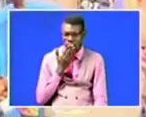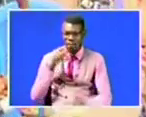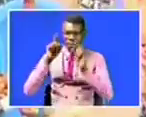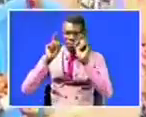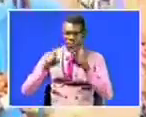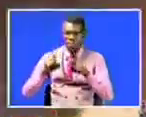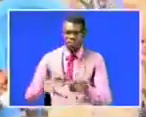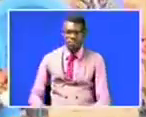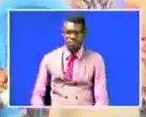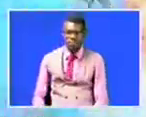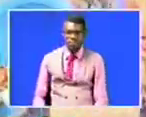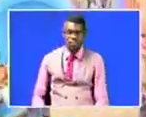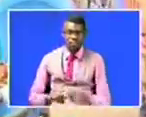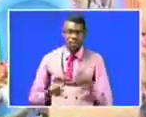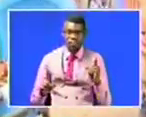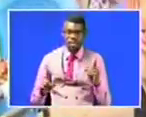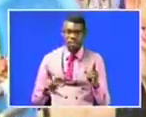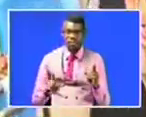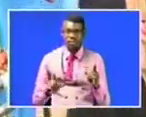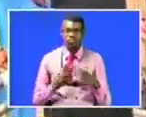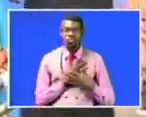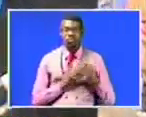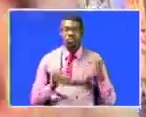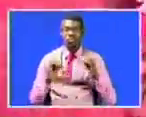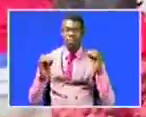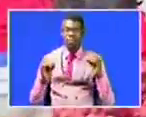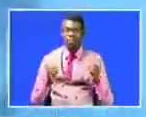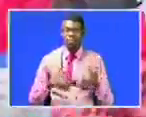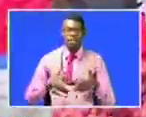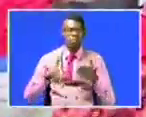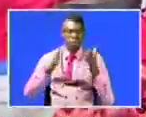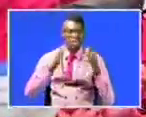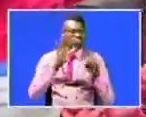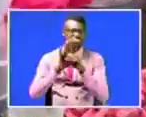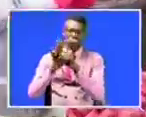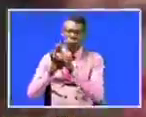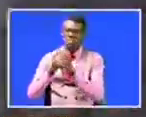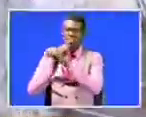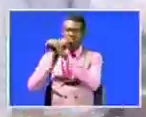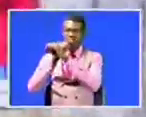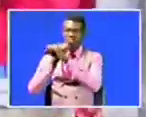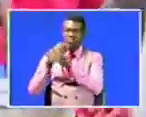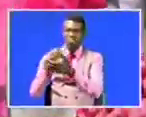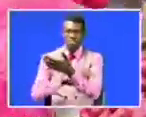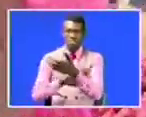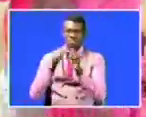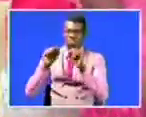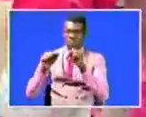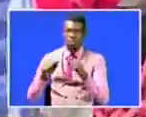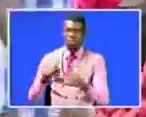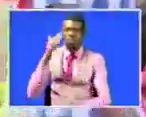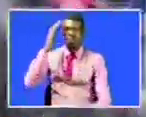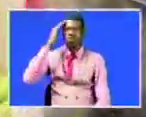Is not all doom though, as these are number of ways one can prevent the disease or be able to detect it